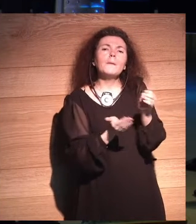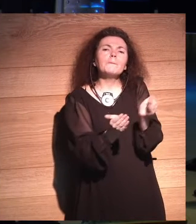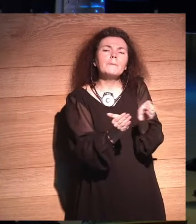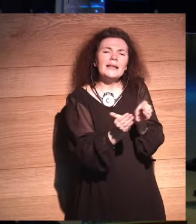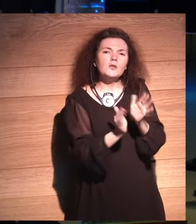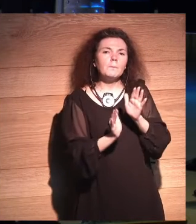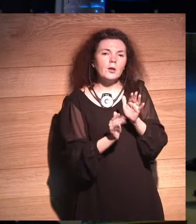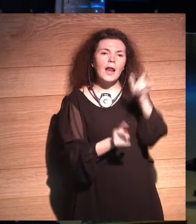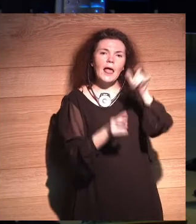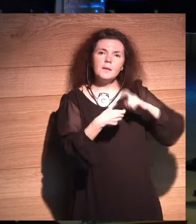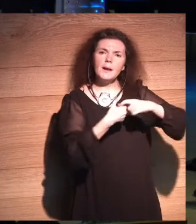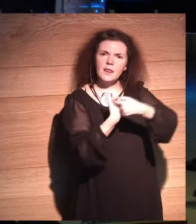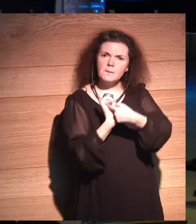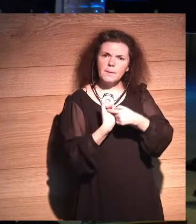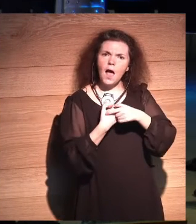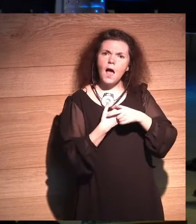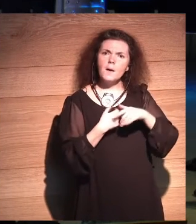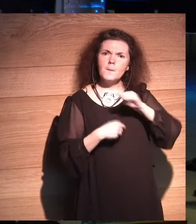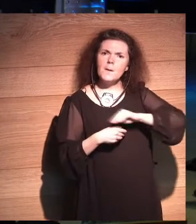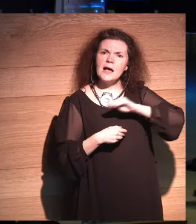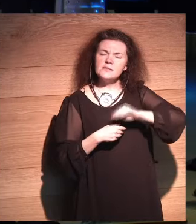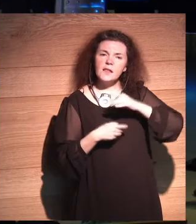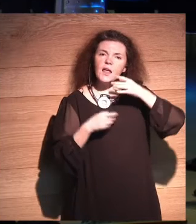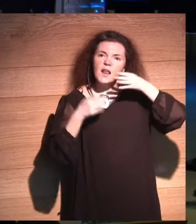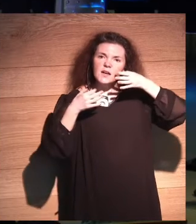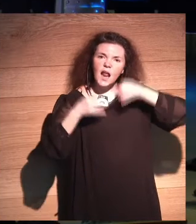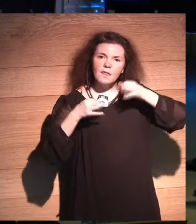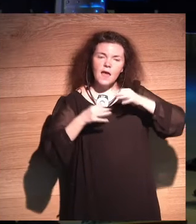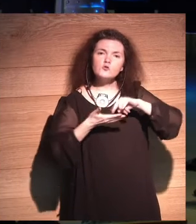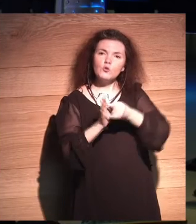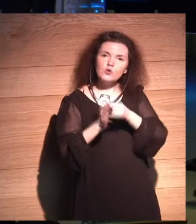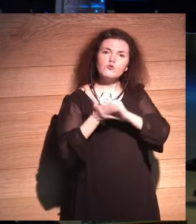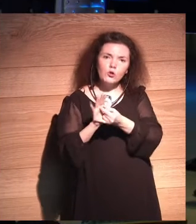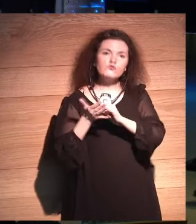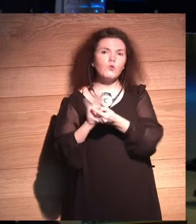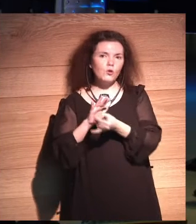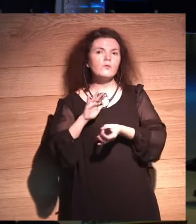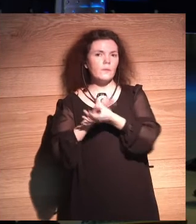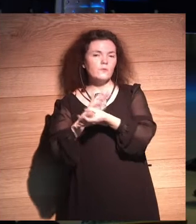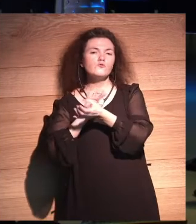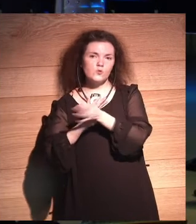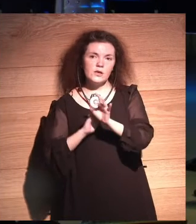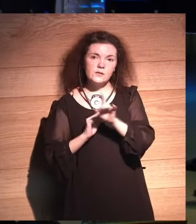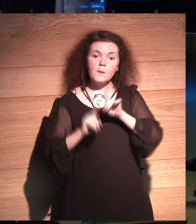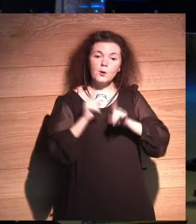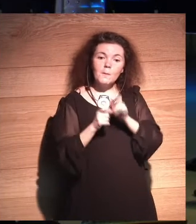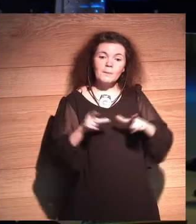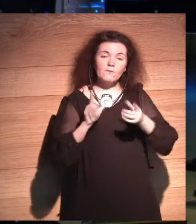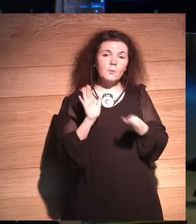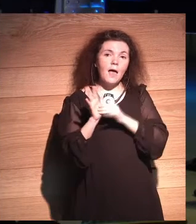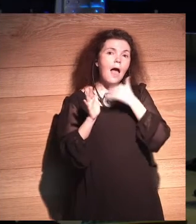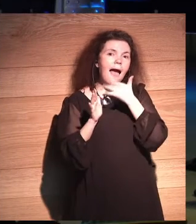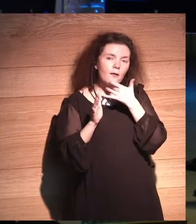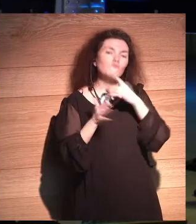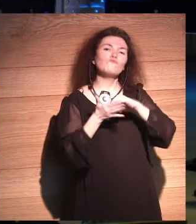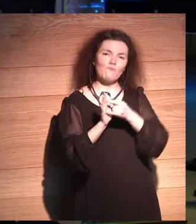participating in actually developing solutions to problems that they're pinpointing. And they've copied this in dozens of countries around the